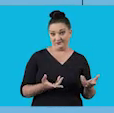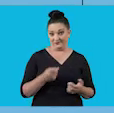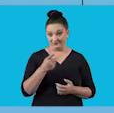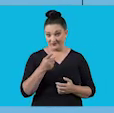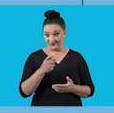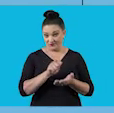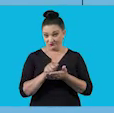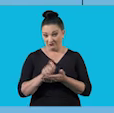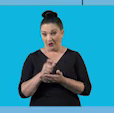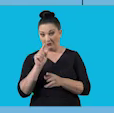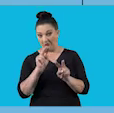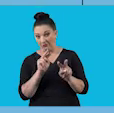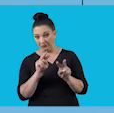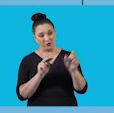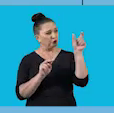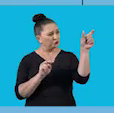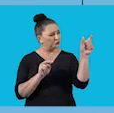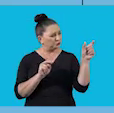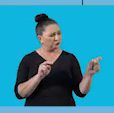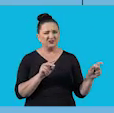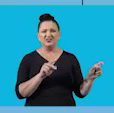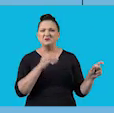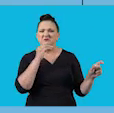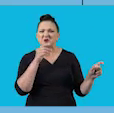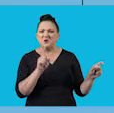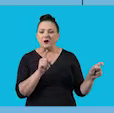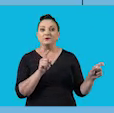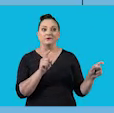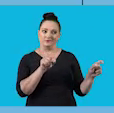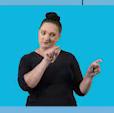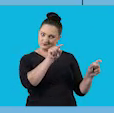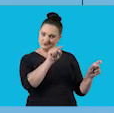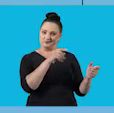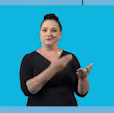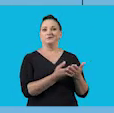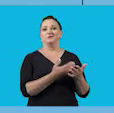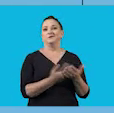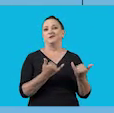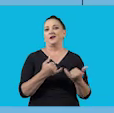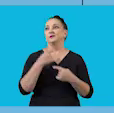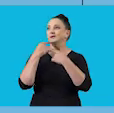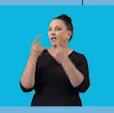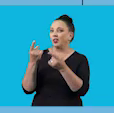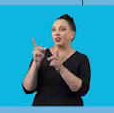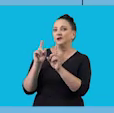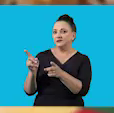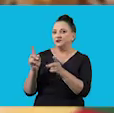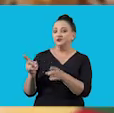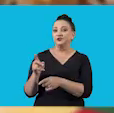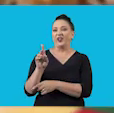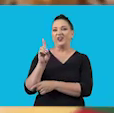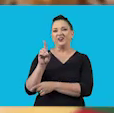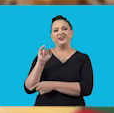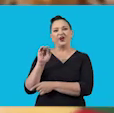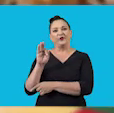I hope that you are taking note of what those words mean, and we can simply now apply them, talk to your teacher about them. Whenever they're asking